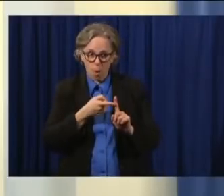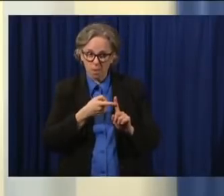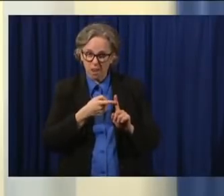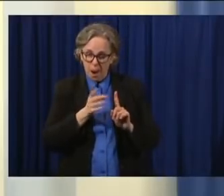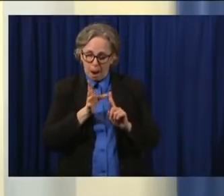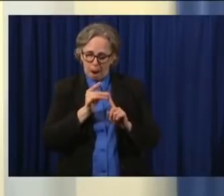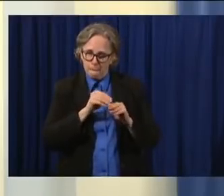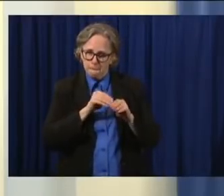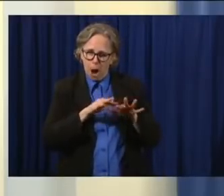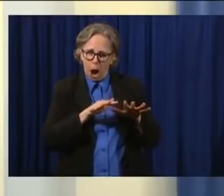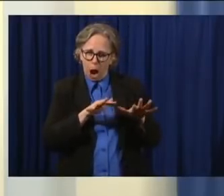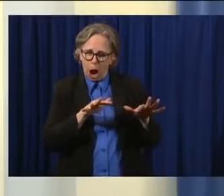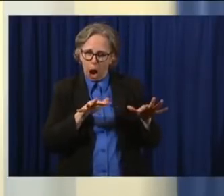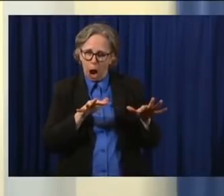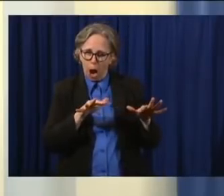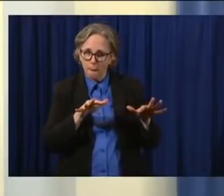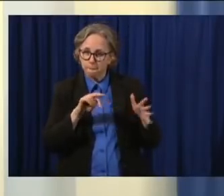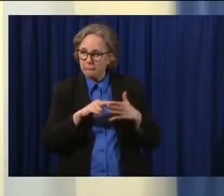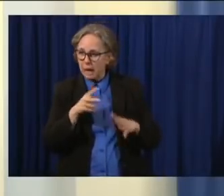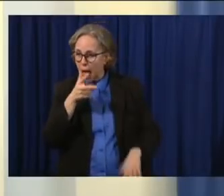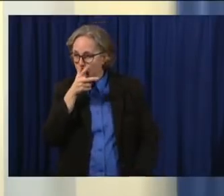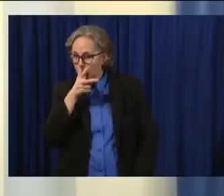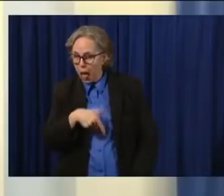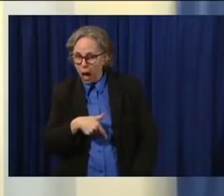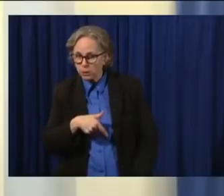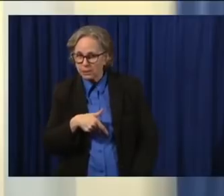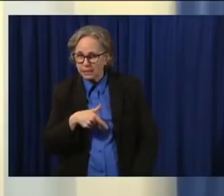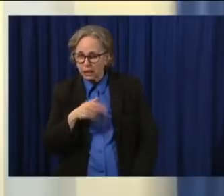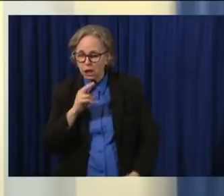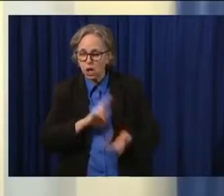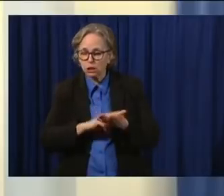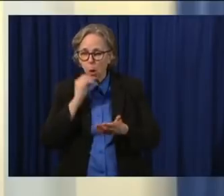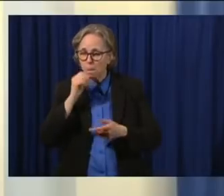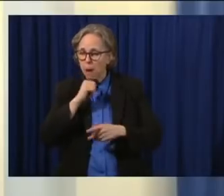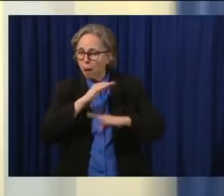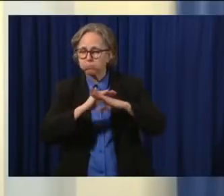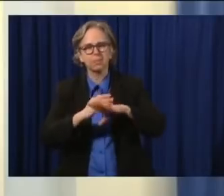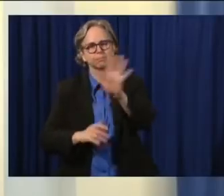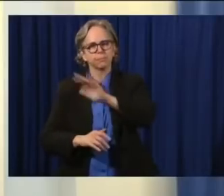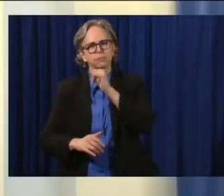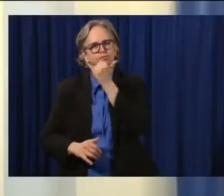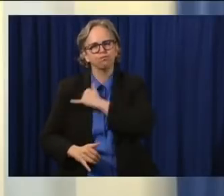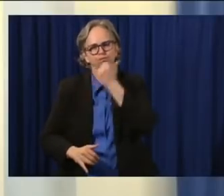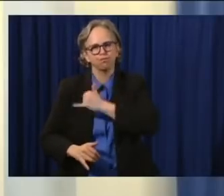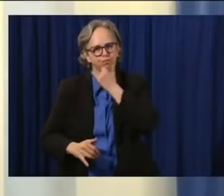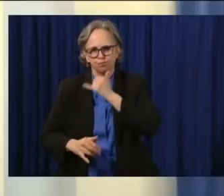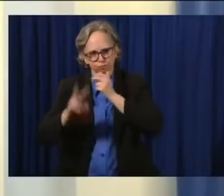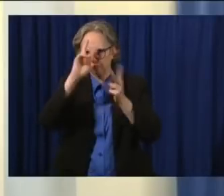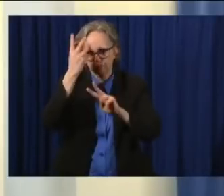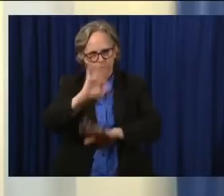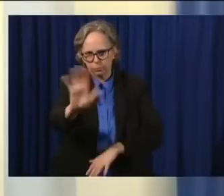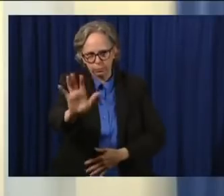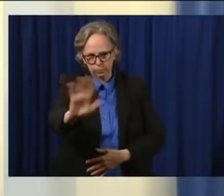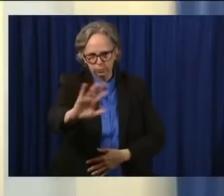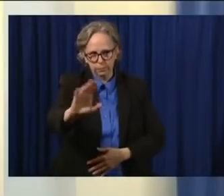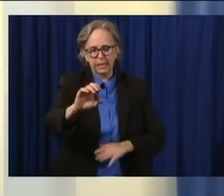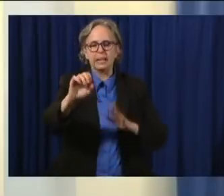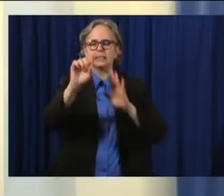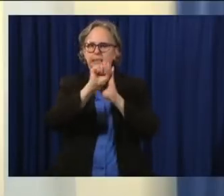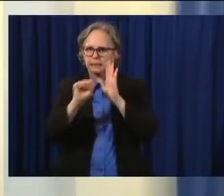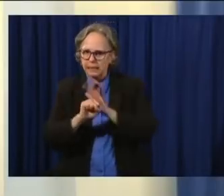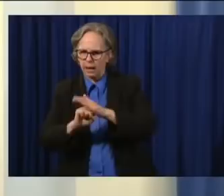in congregate settings. This is a show of support by the state to come alongside. We're going to be doing best infection control